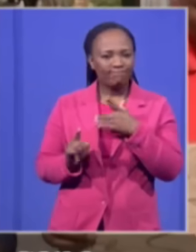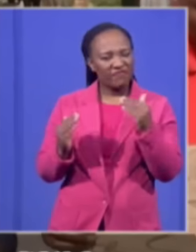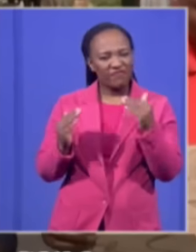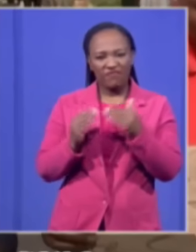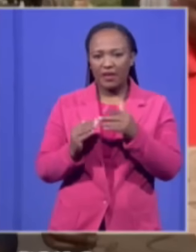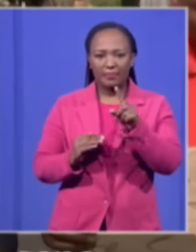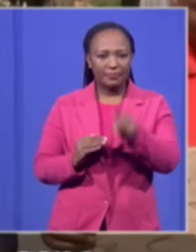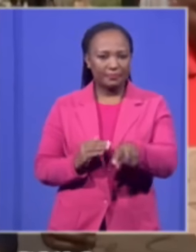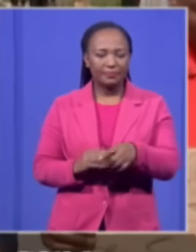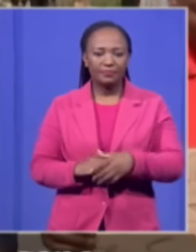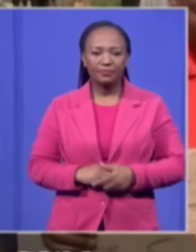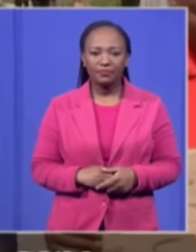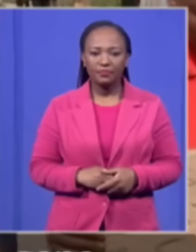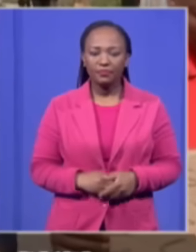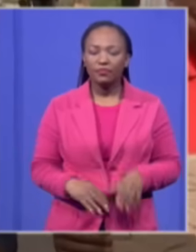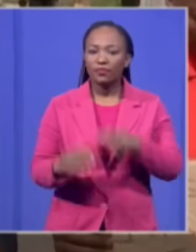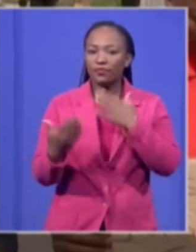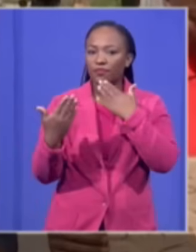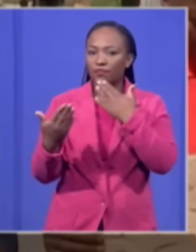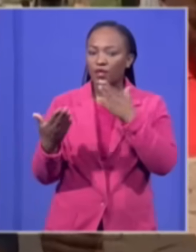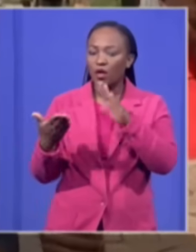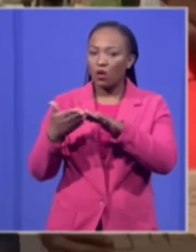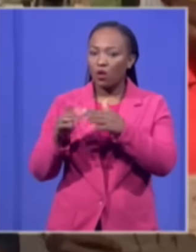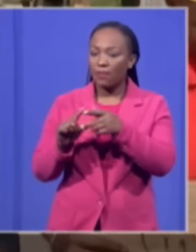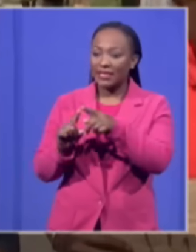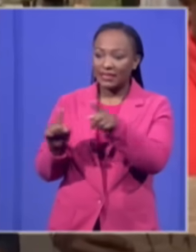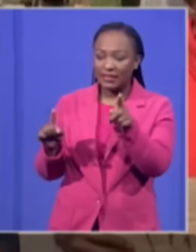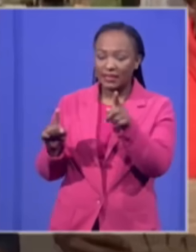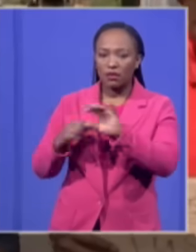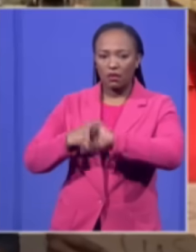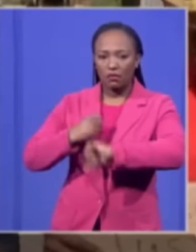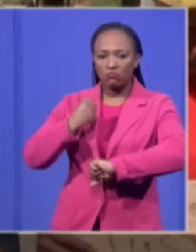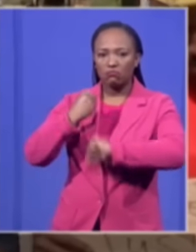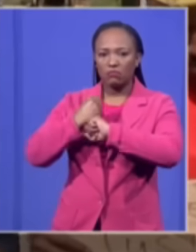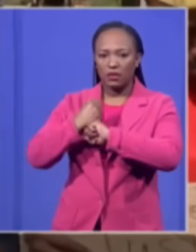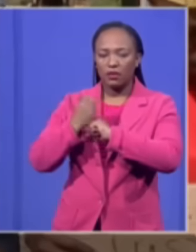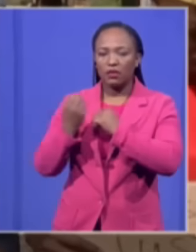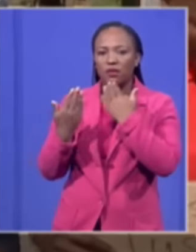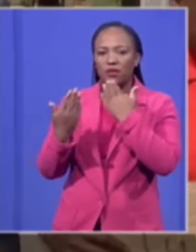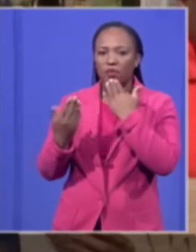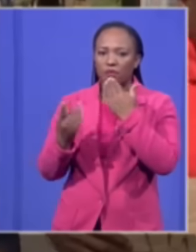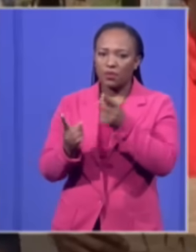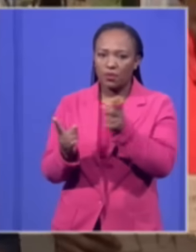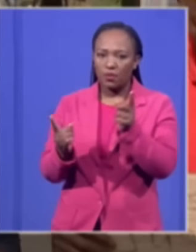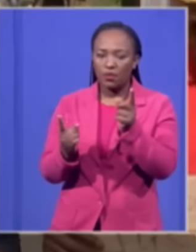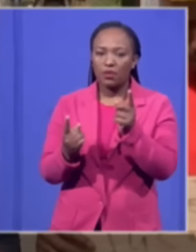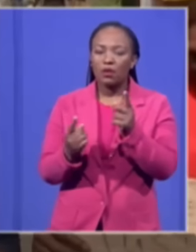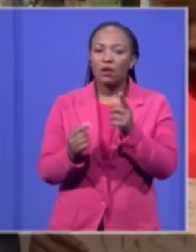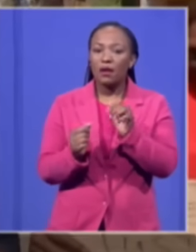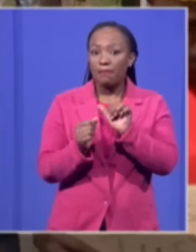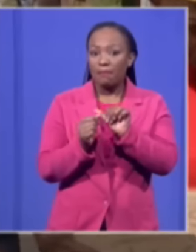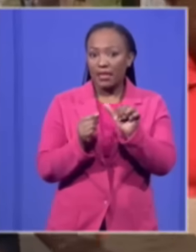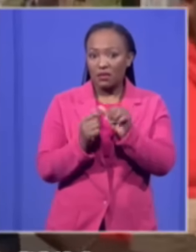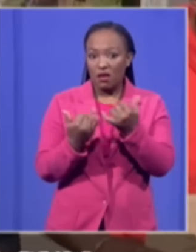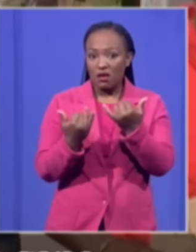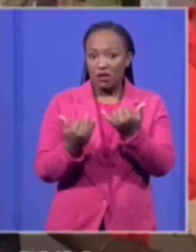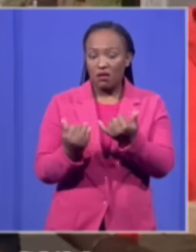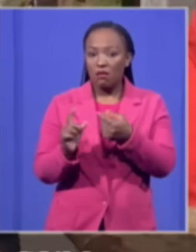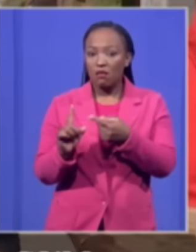like to thank the community members who gave us support, and then we also thank that at least Mluleki now he agreed to have